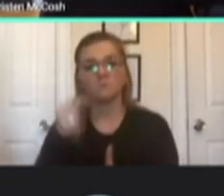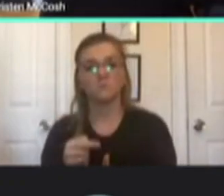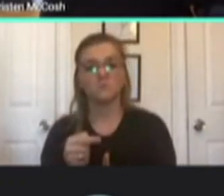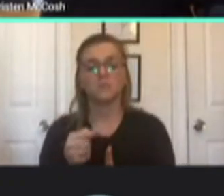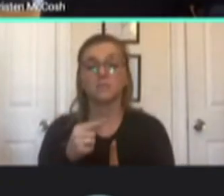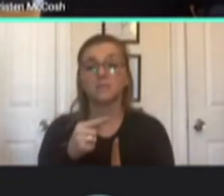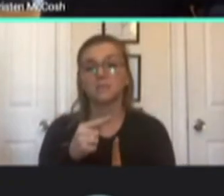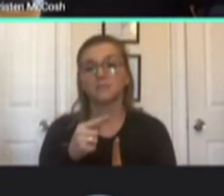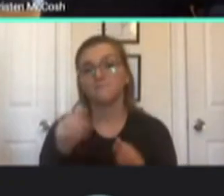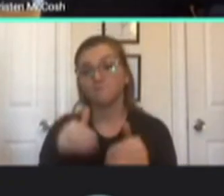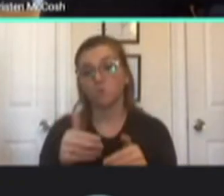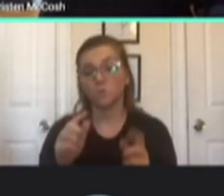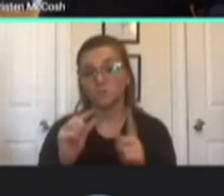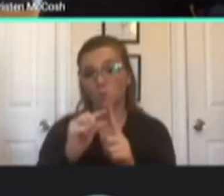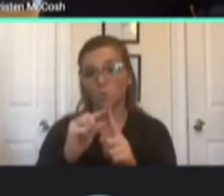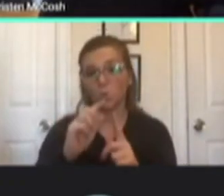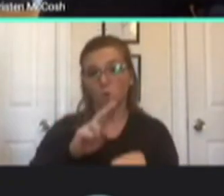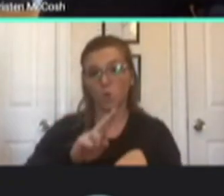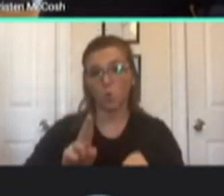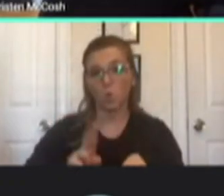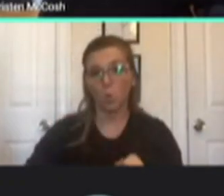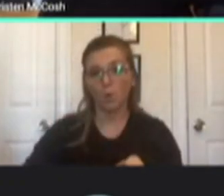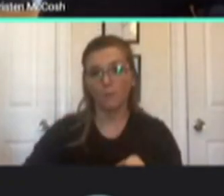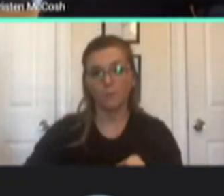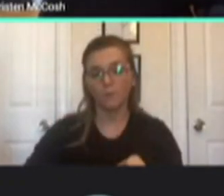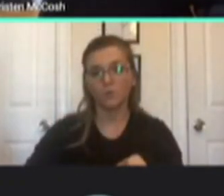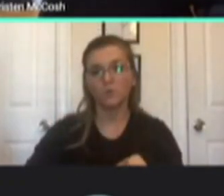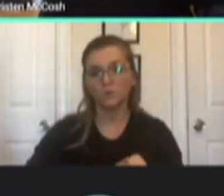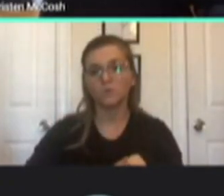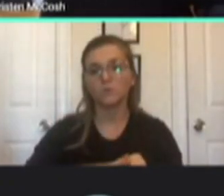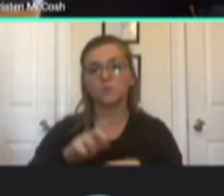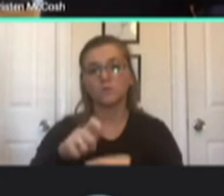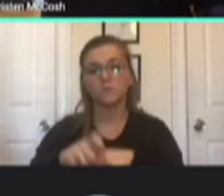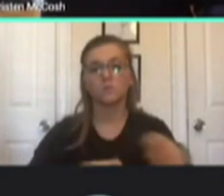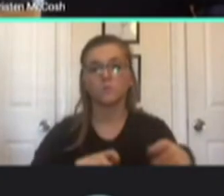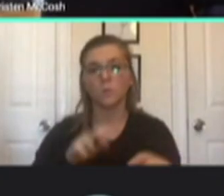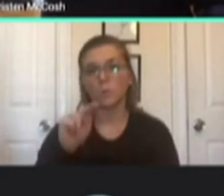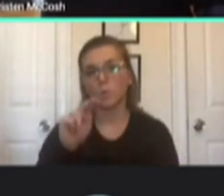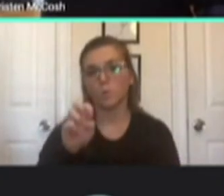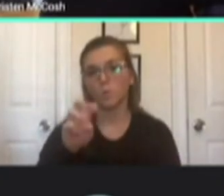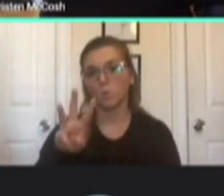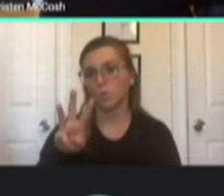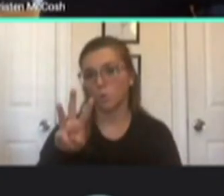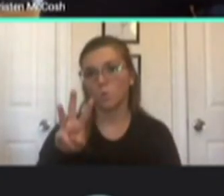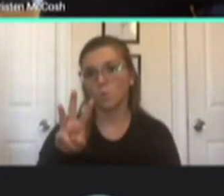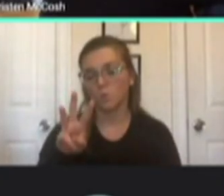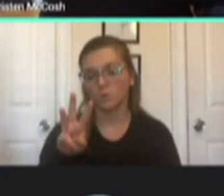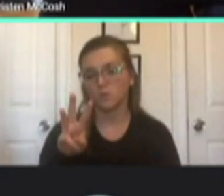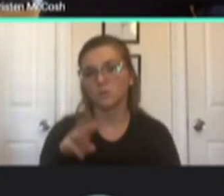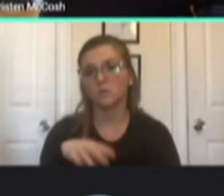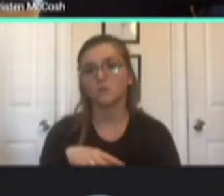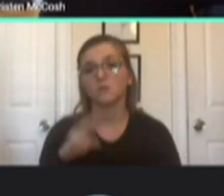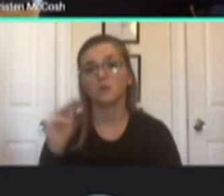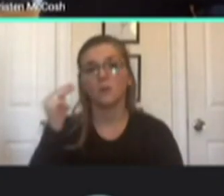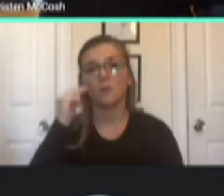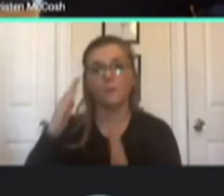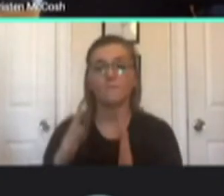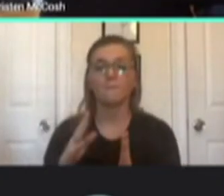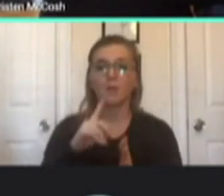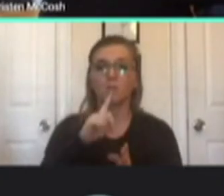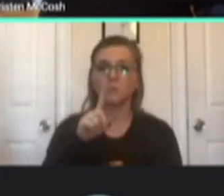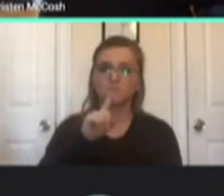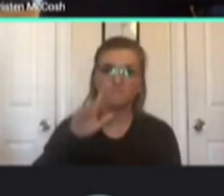word normal, let's take a viewpoint of focusing on the word new. And the mayor has a real commitment